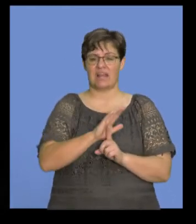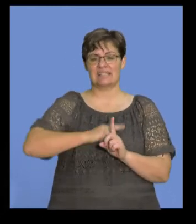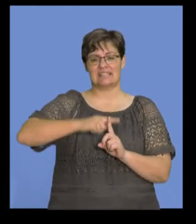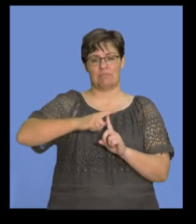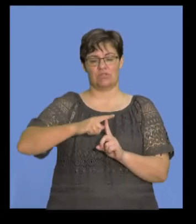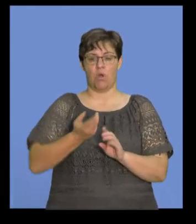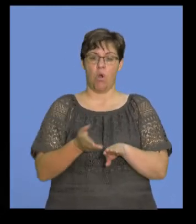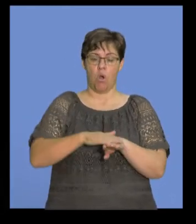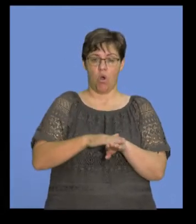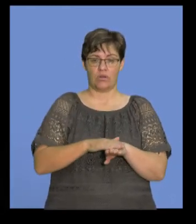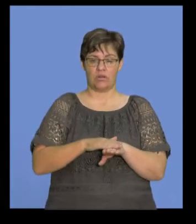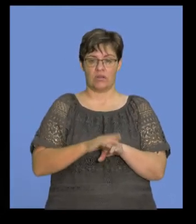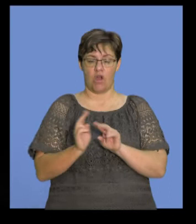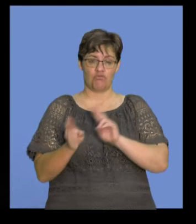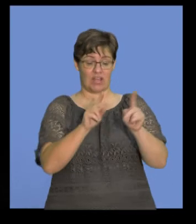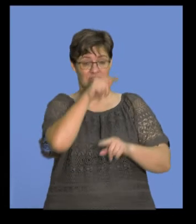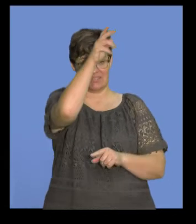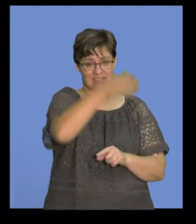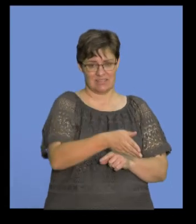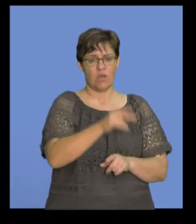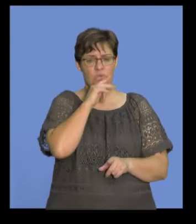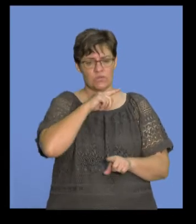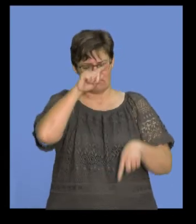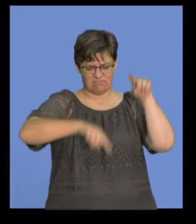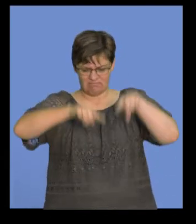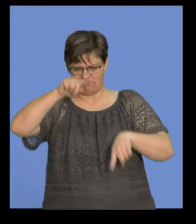of temperature on the rate of a reaction, use a